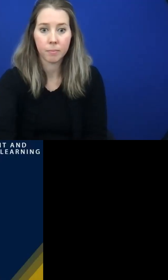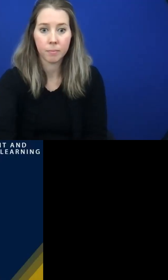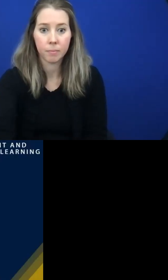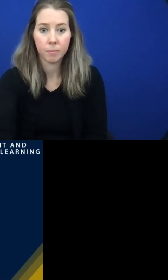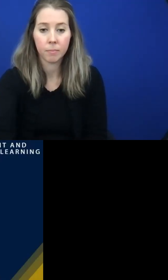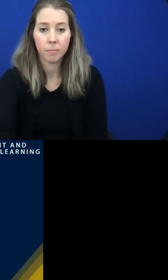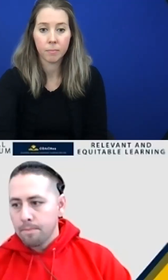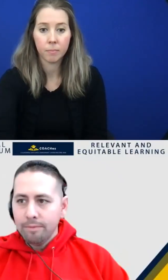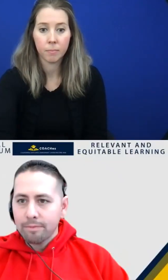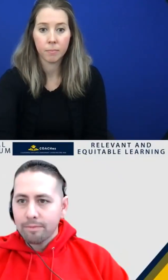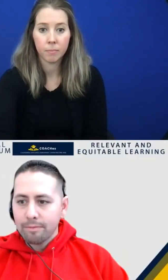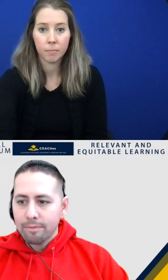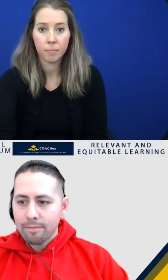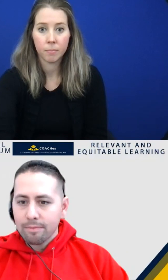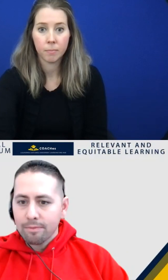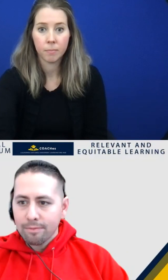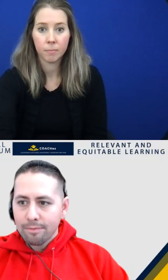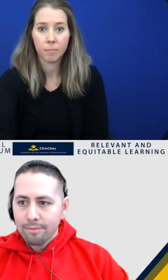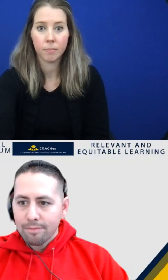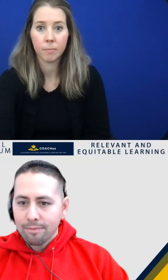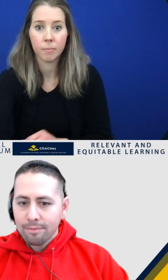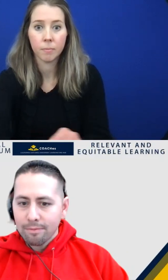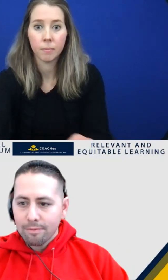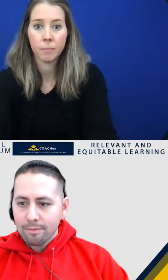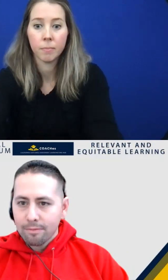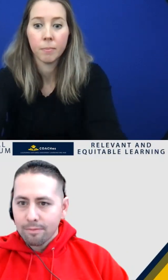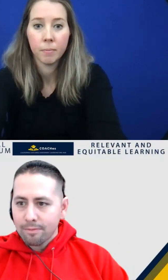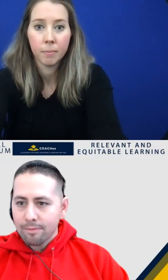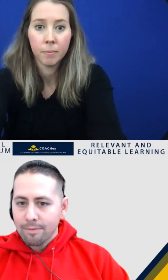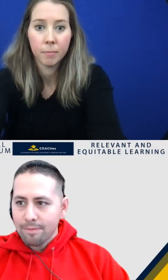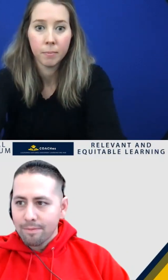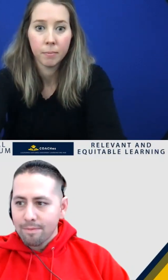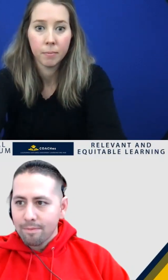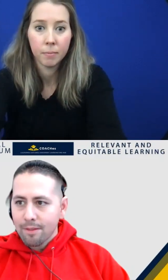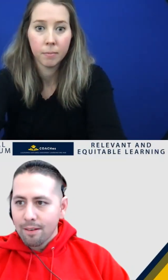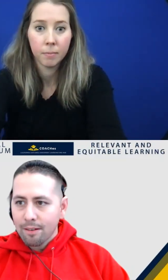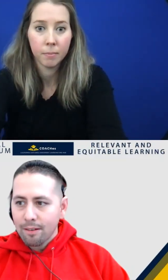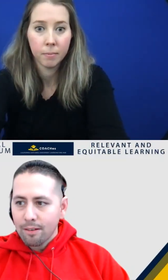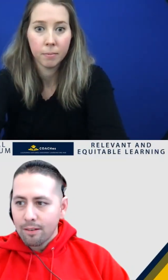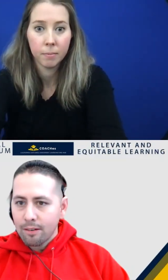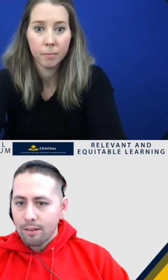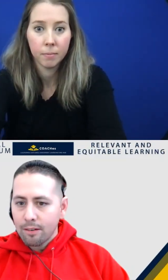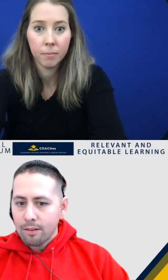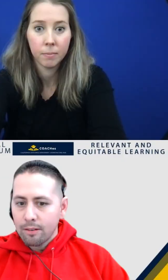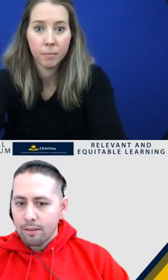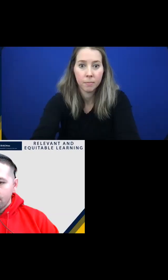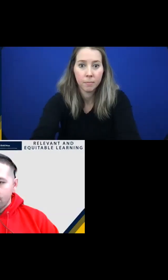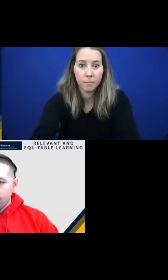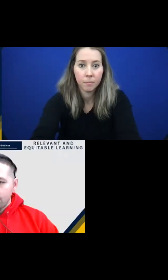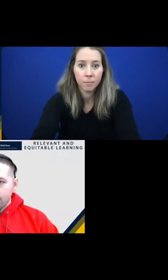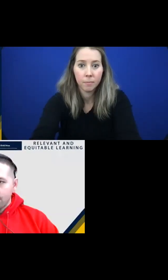Ask the opposite, right? what gets in the way of